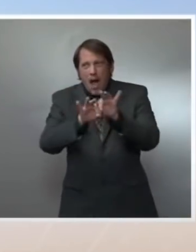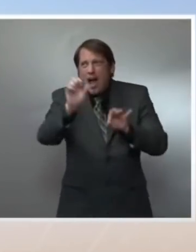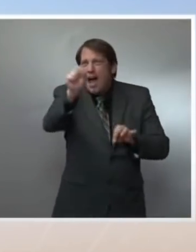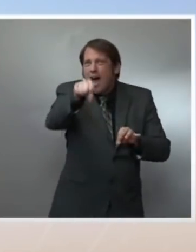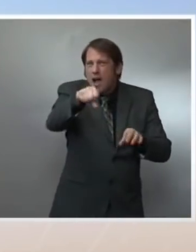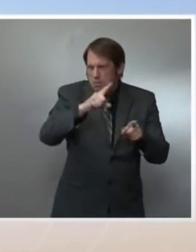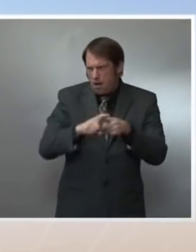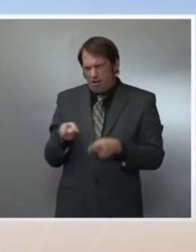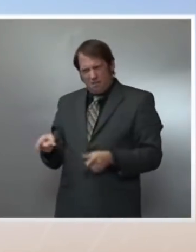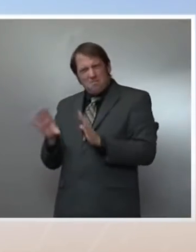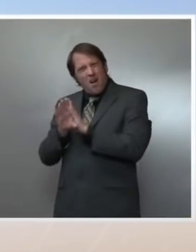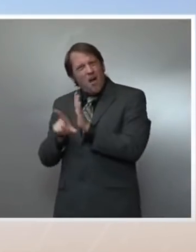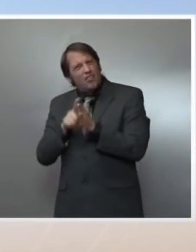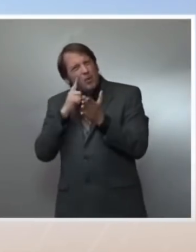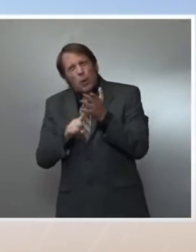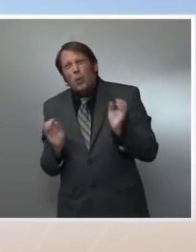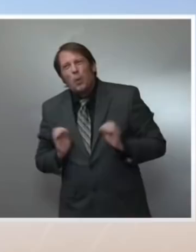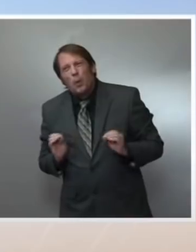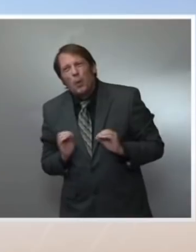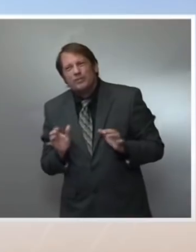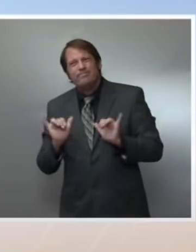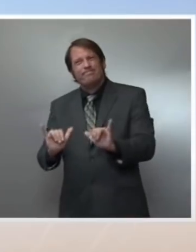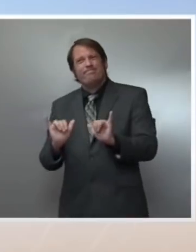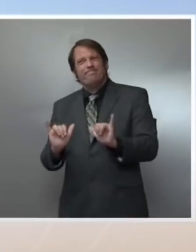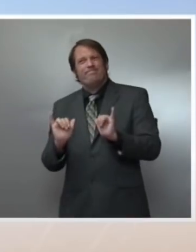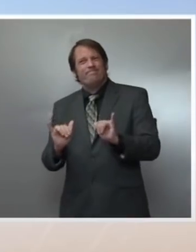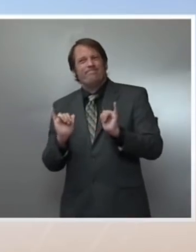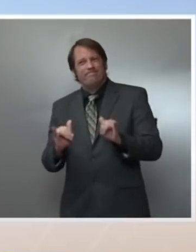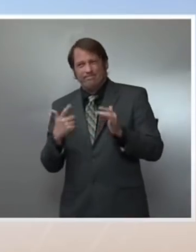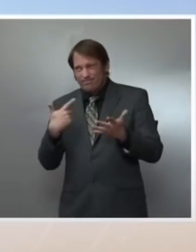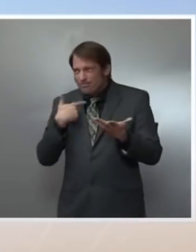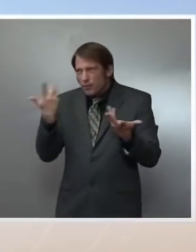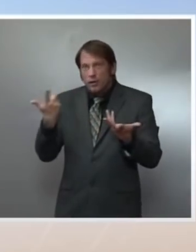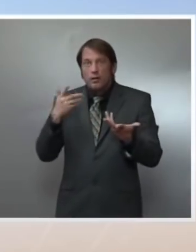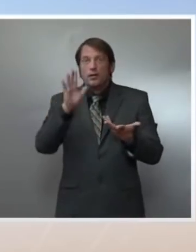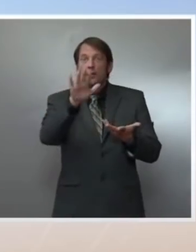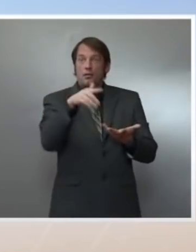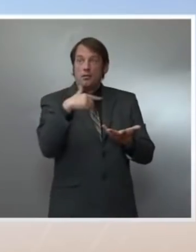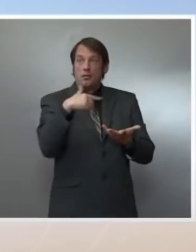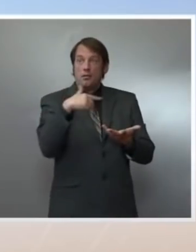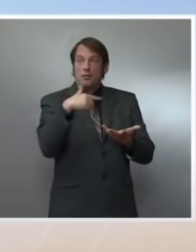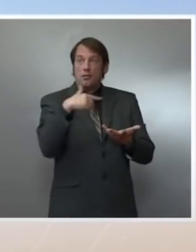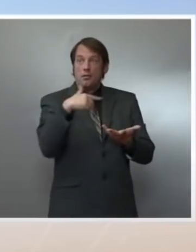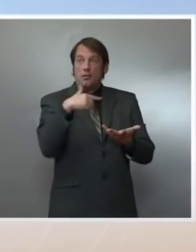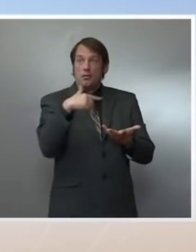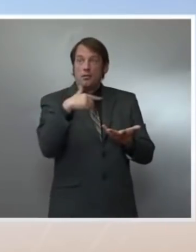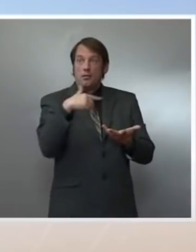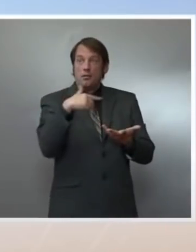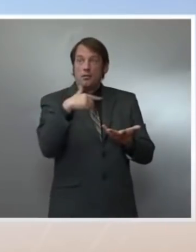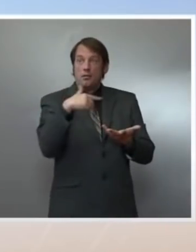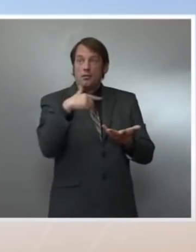calls to read out specifically, but I can tell you that. What do you think about that, Sirloin?